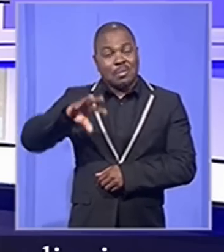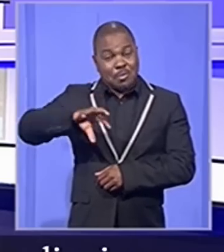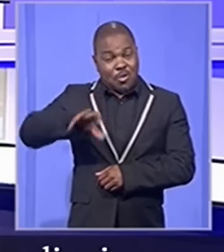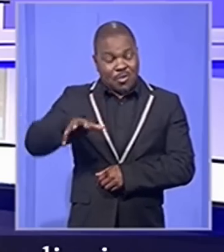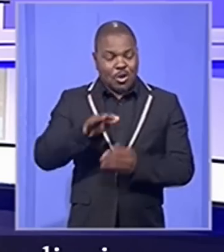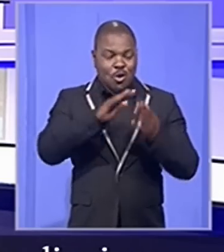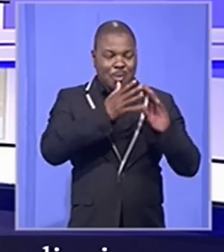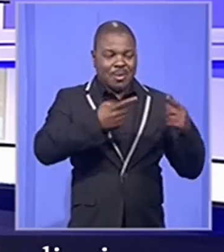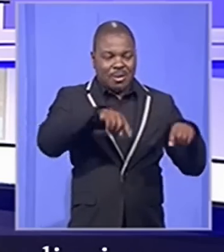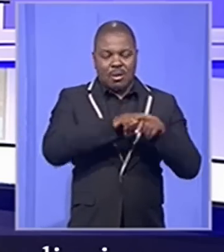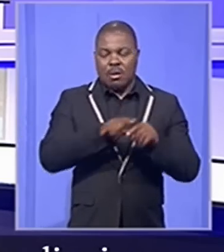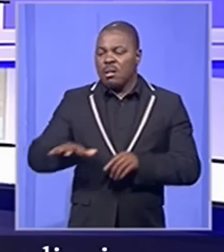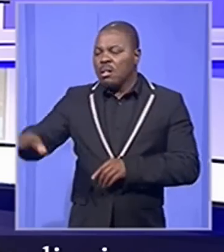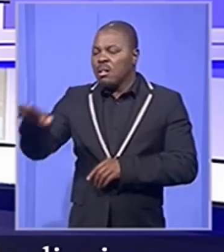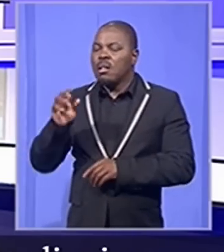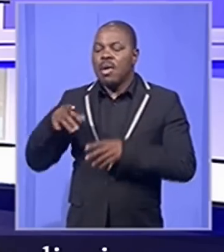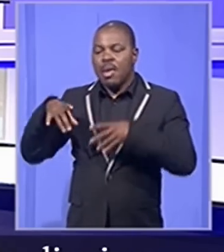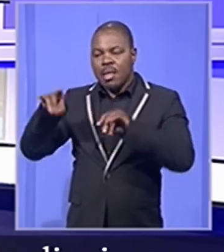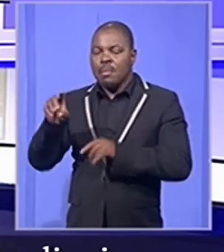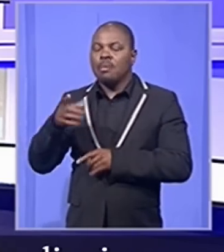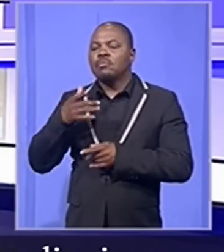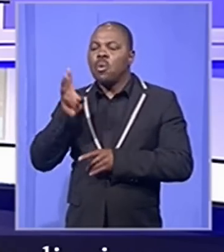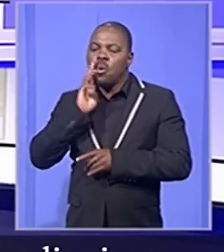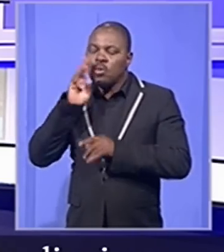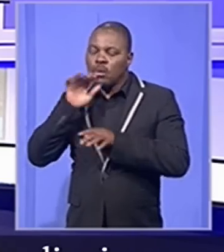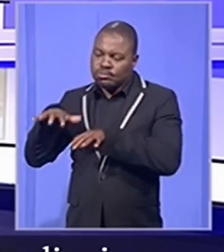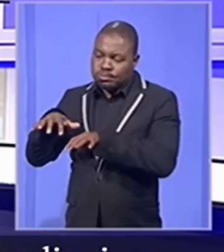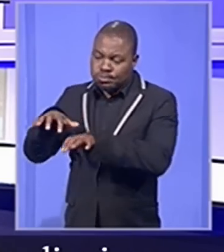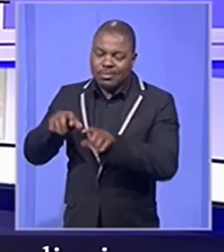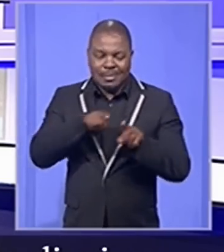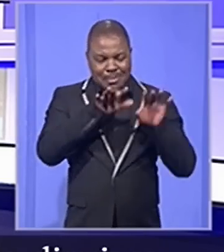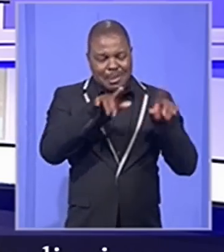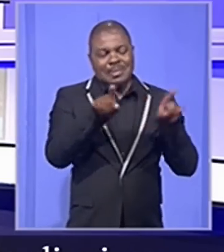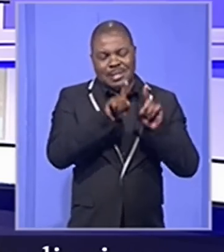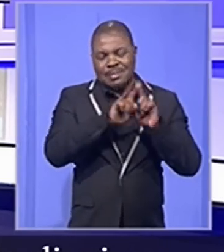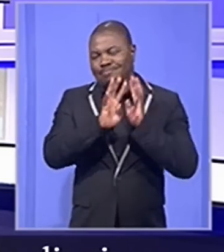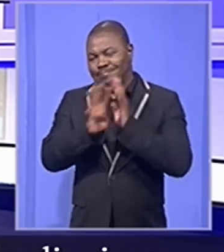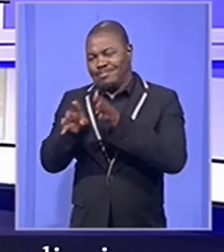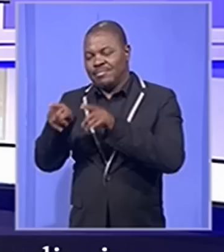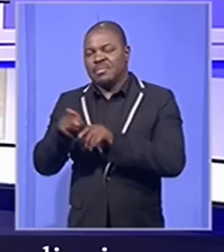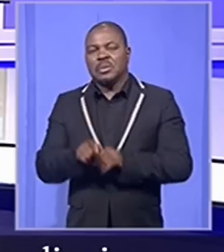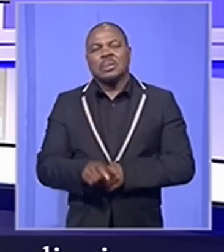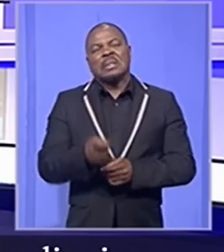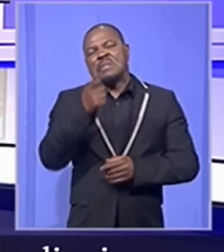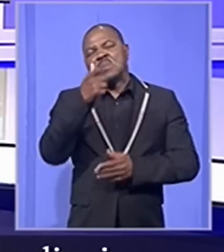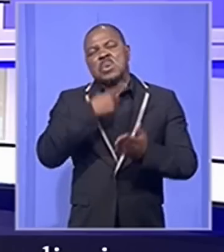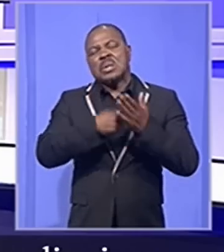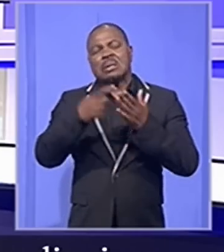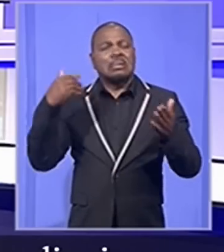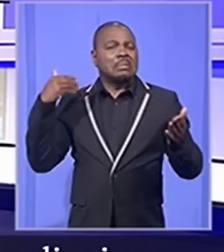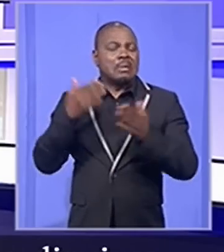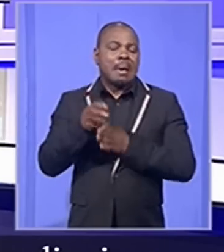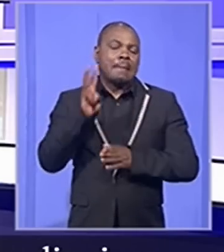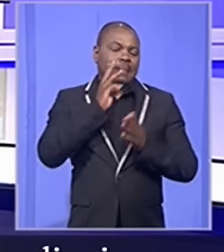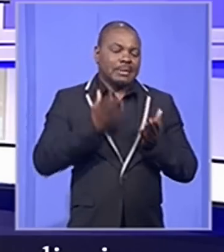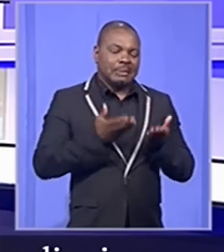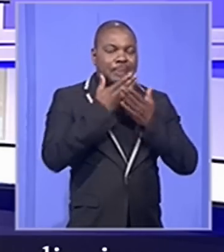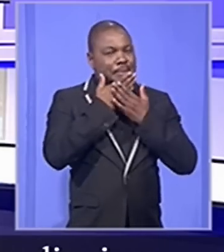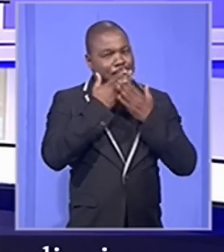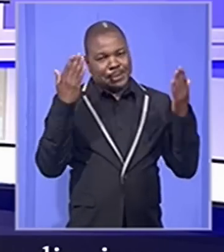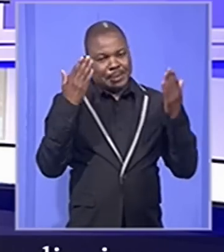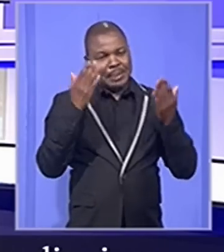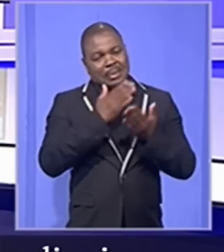ba nwa metsi le mo go nwang diruiwa. E setse le dibeke di le mmalwa thebolelo ya metsi e sa dire mme bao